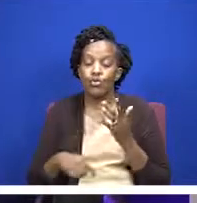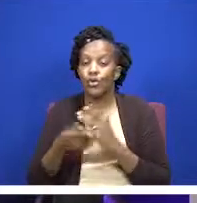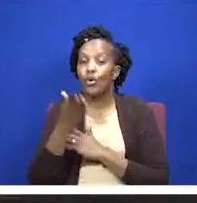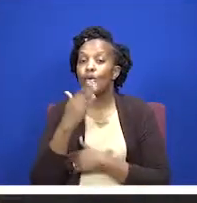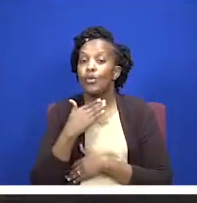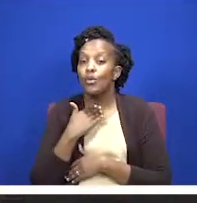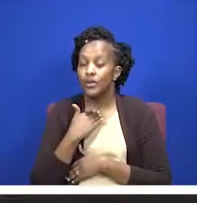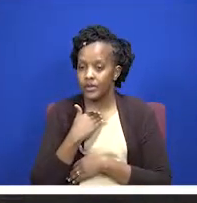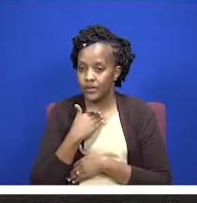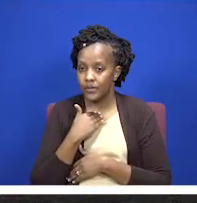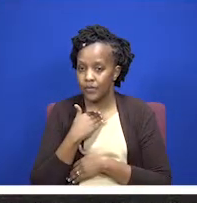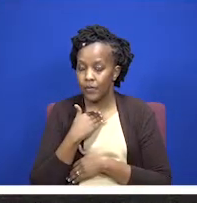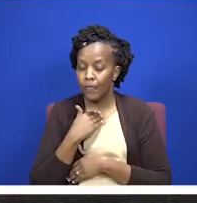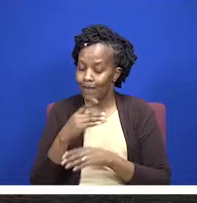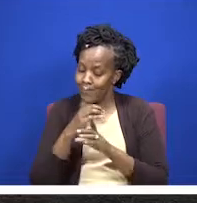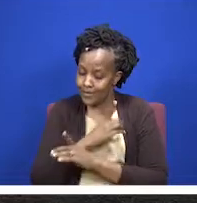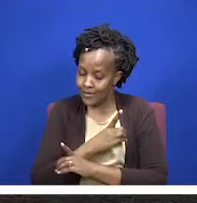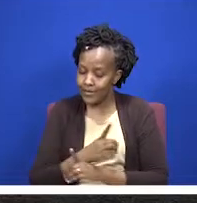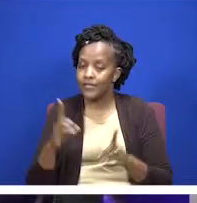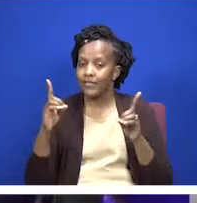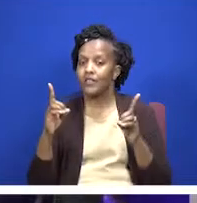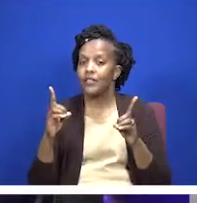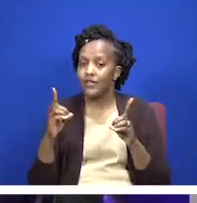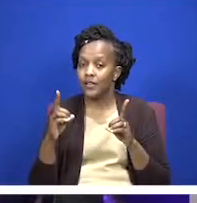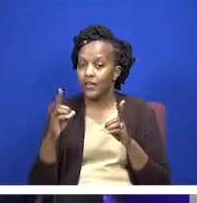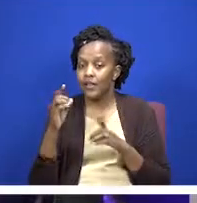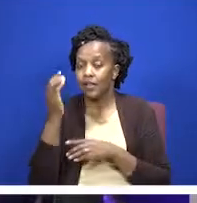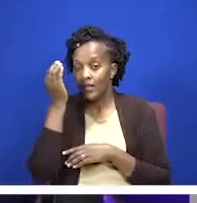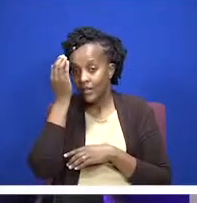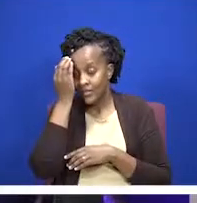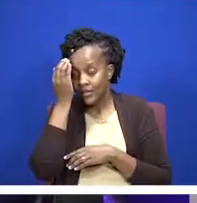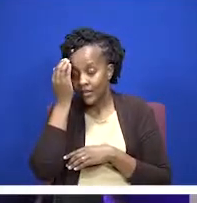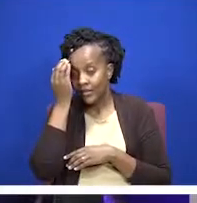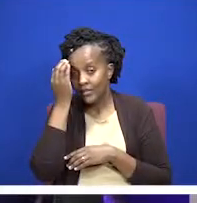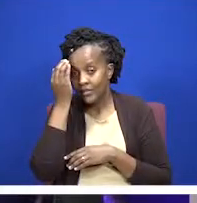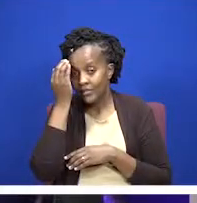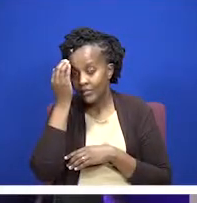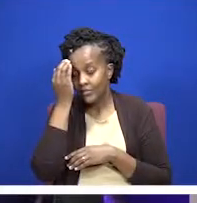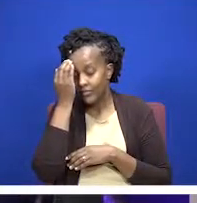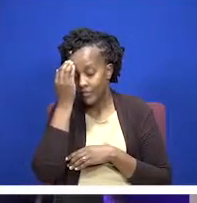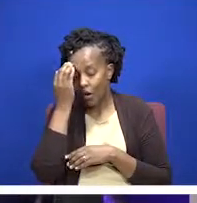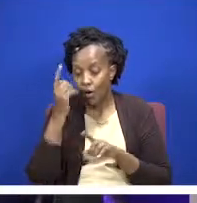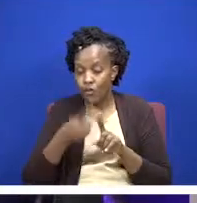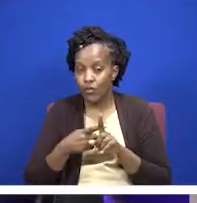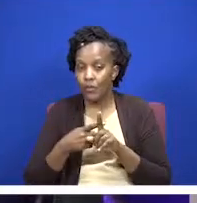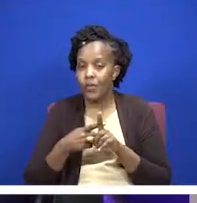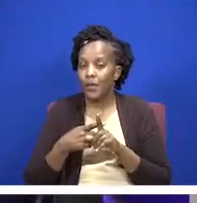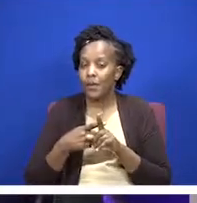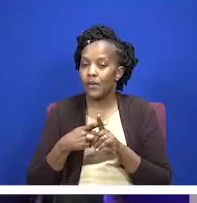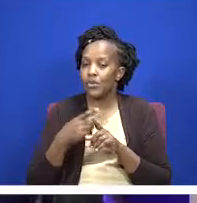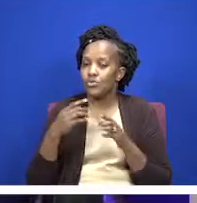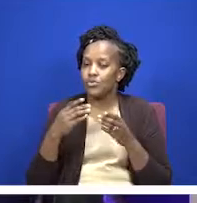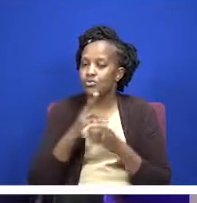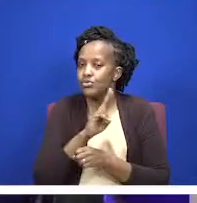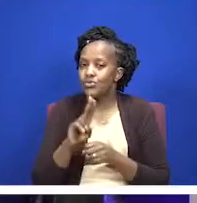God, he delivered them with a mighty hand. And during that time, he gave several punishments so that Pharaoh would heed to his voice and